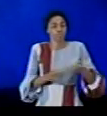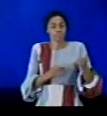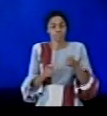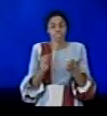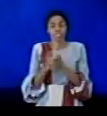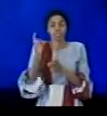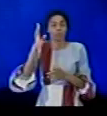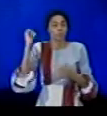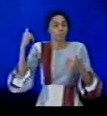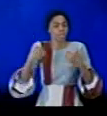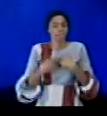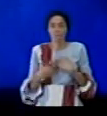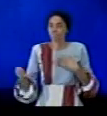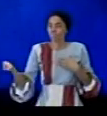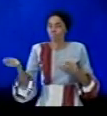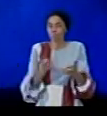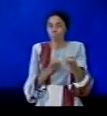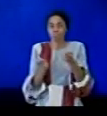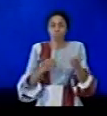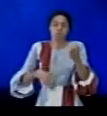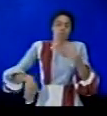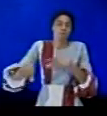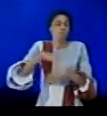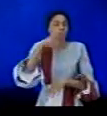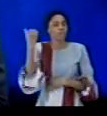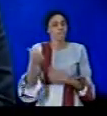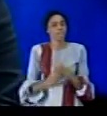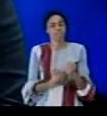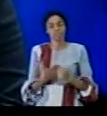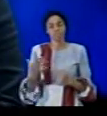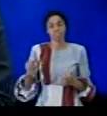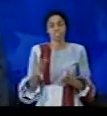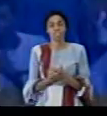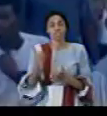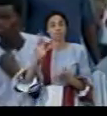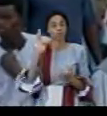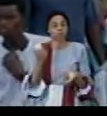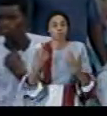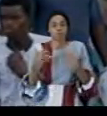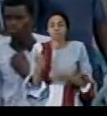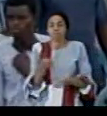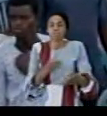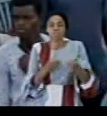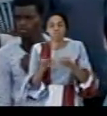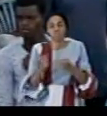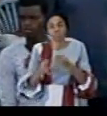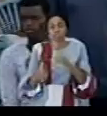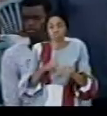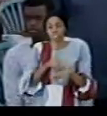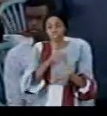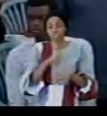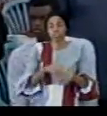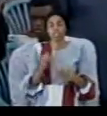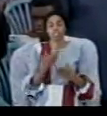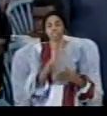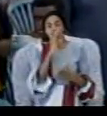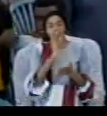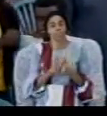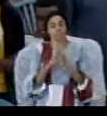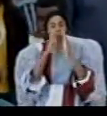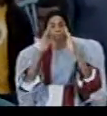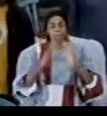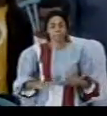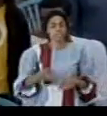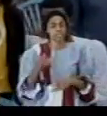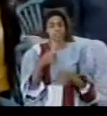will make man after his own heart to rule that nation. That there will be peace, that nothing will stop this great